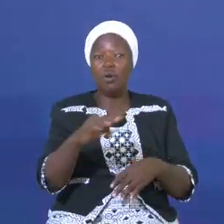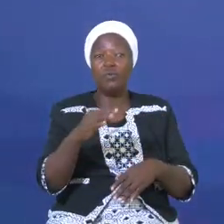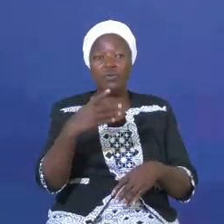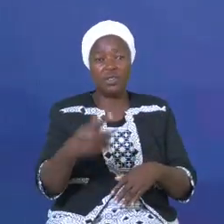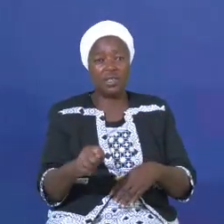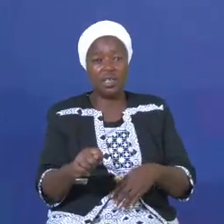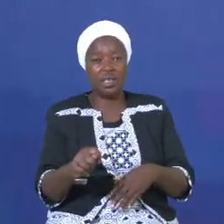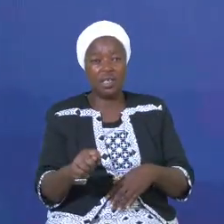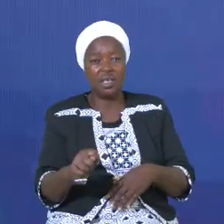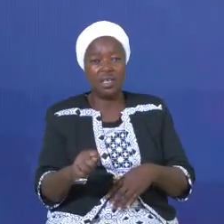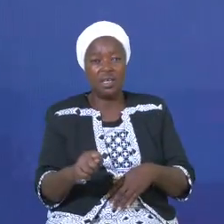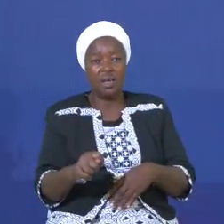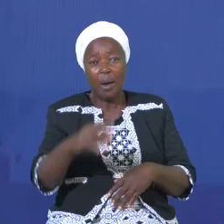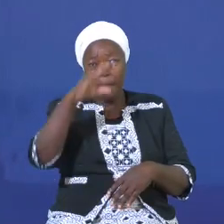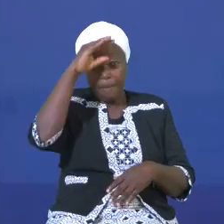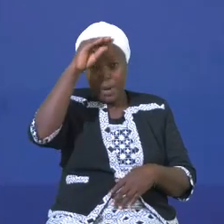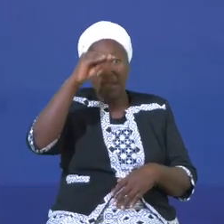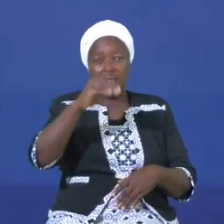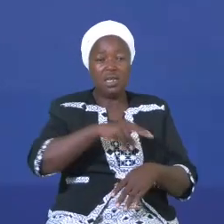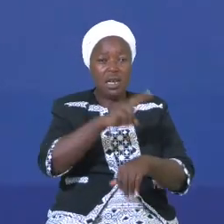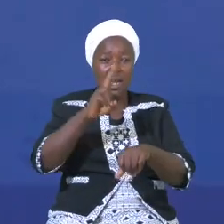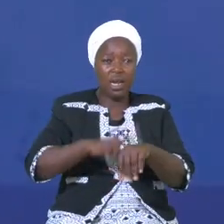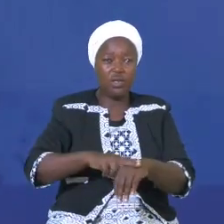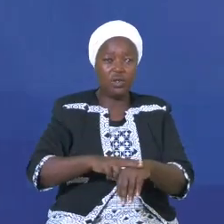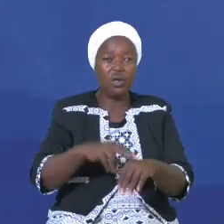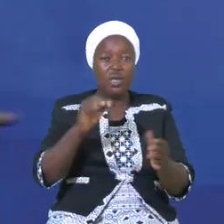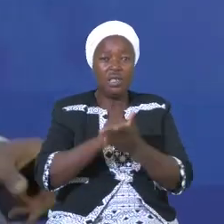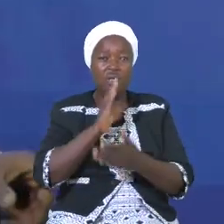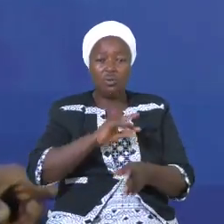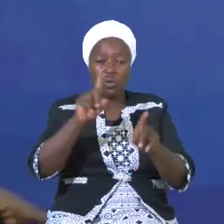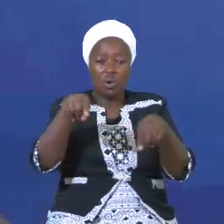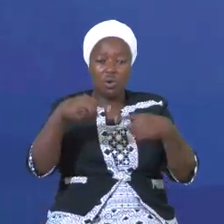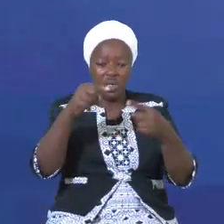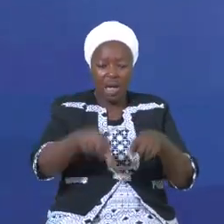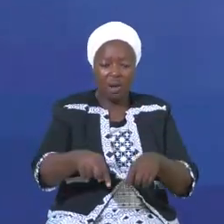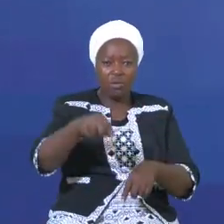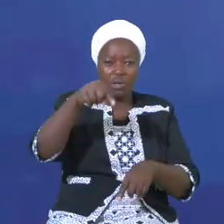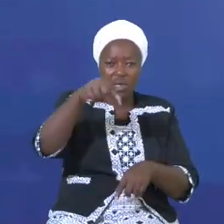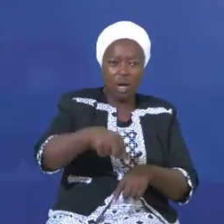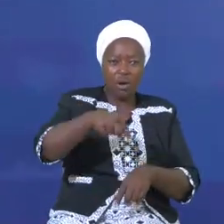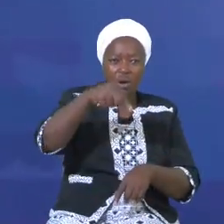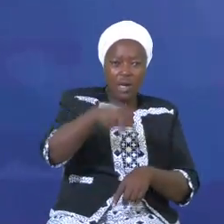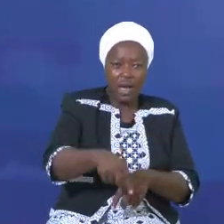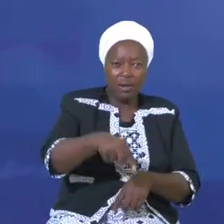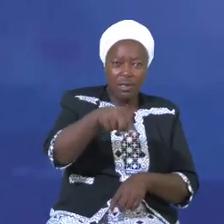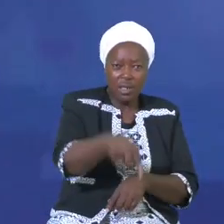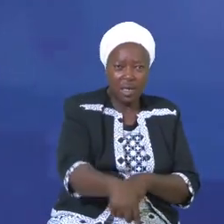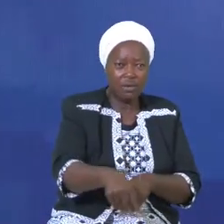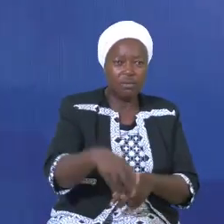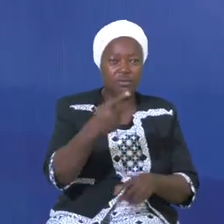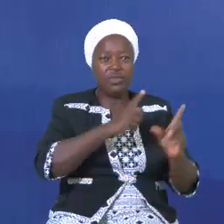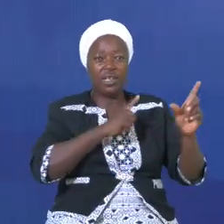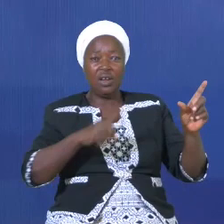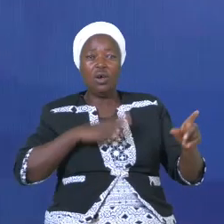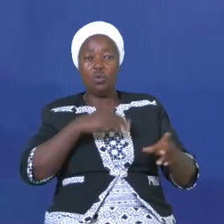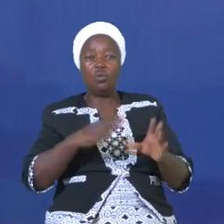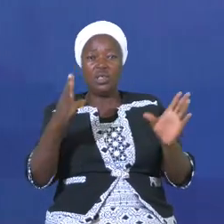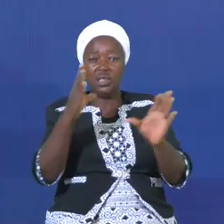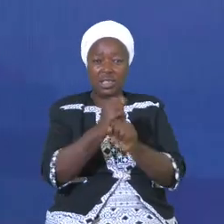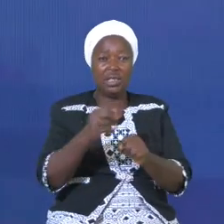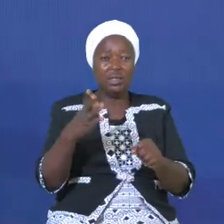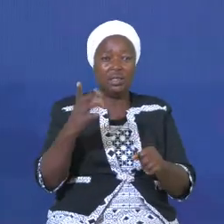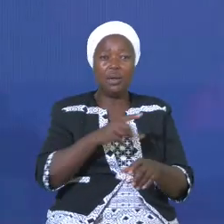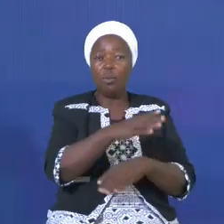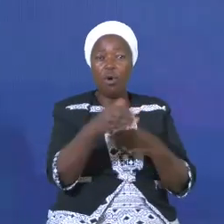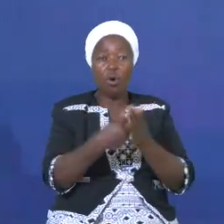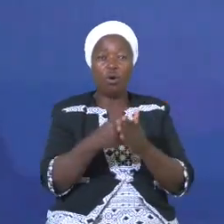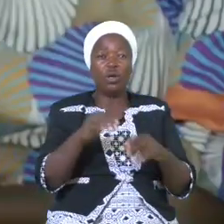adamic nature that will be going down and down and down the lord will arrest the situation in your